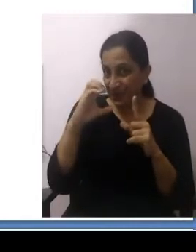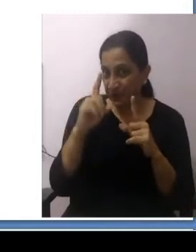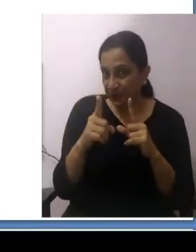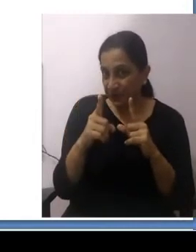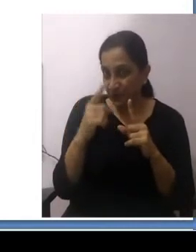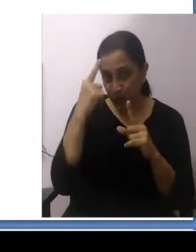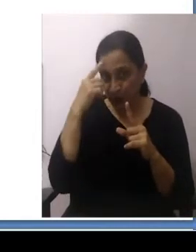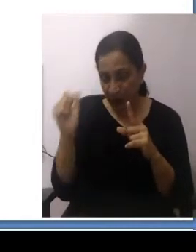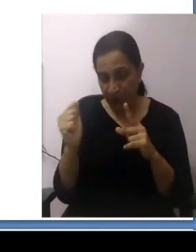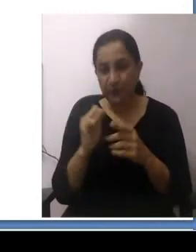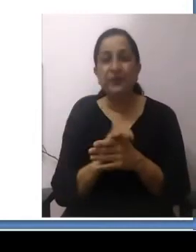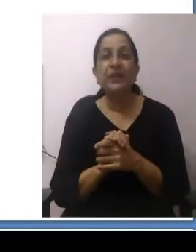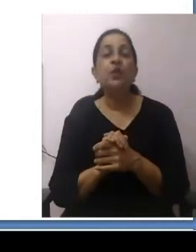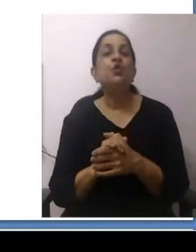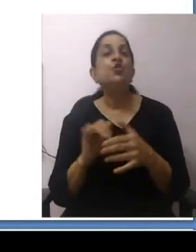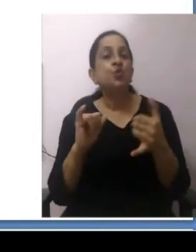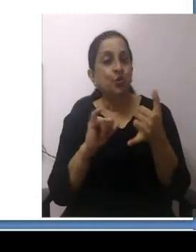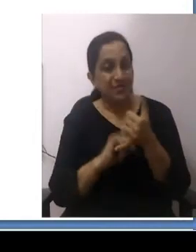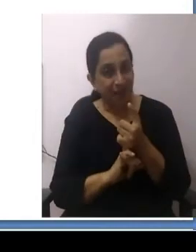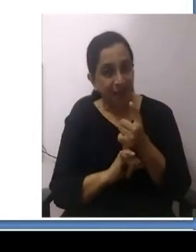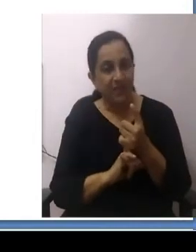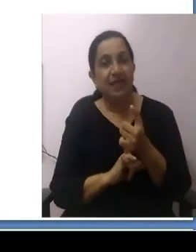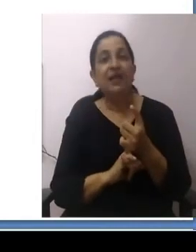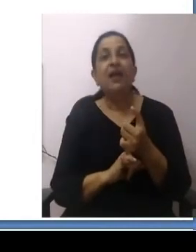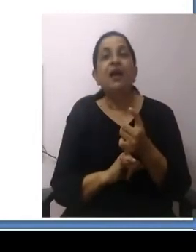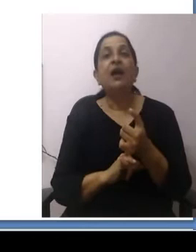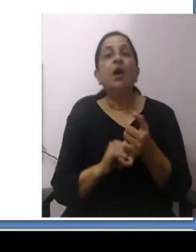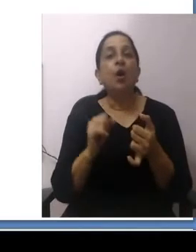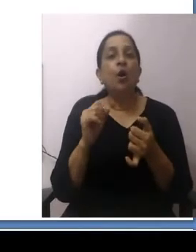is sin 180 minus